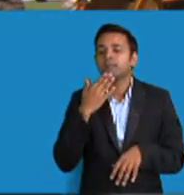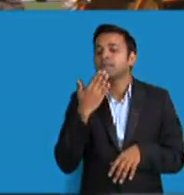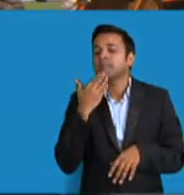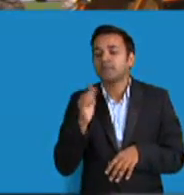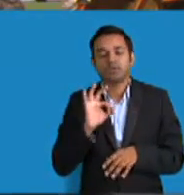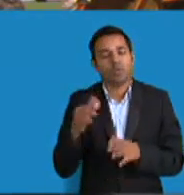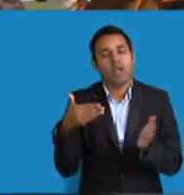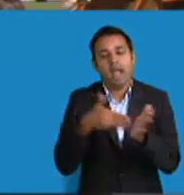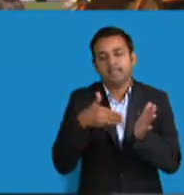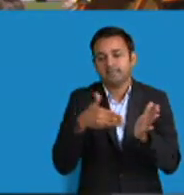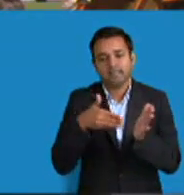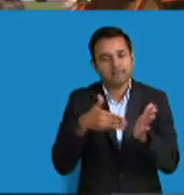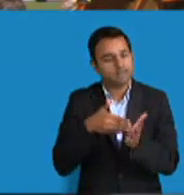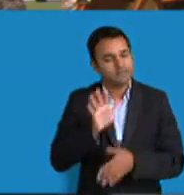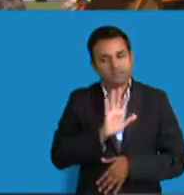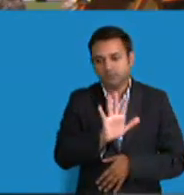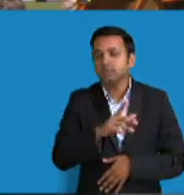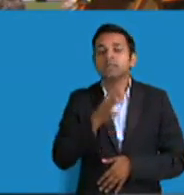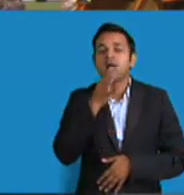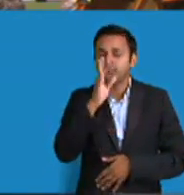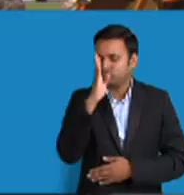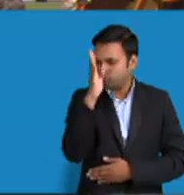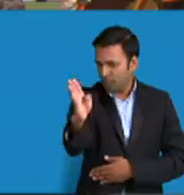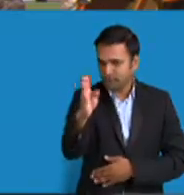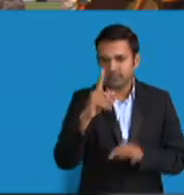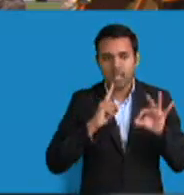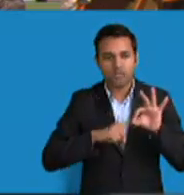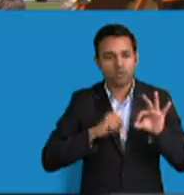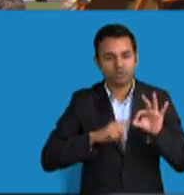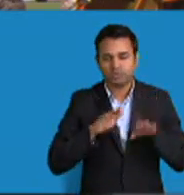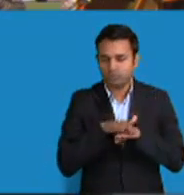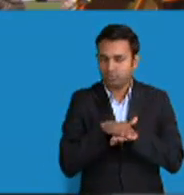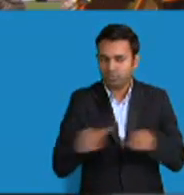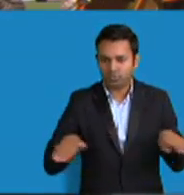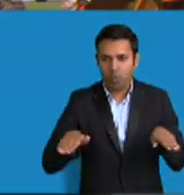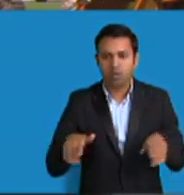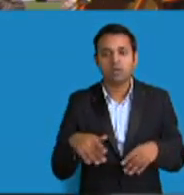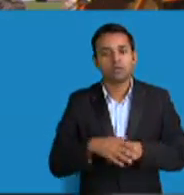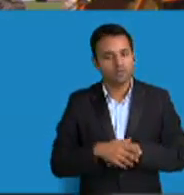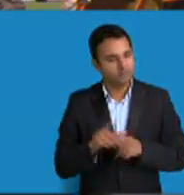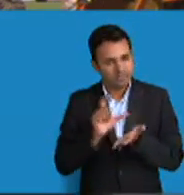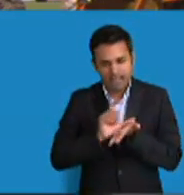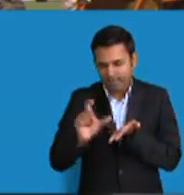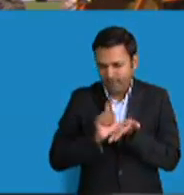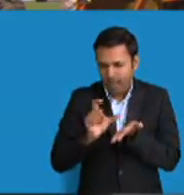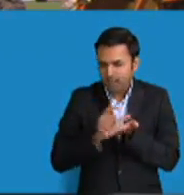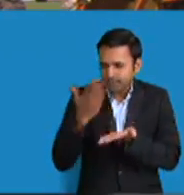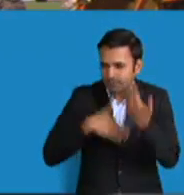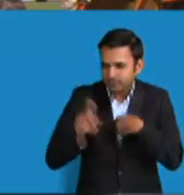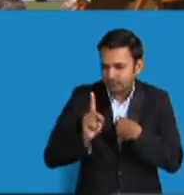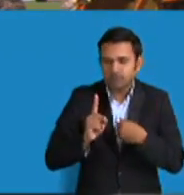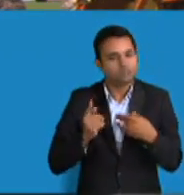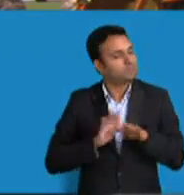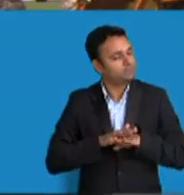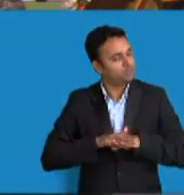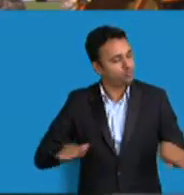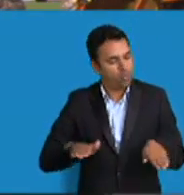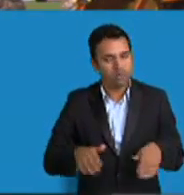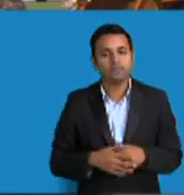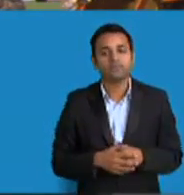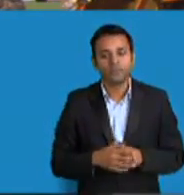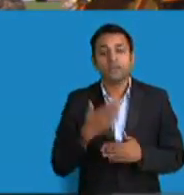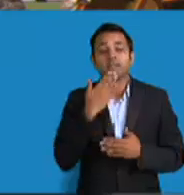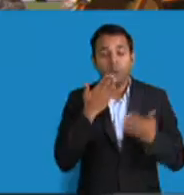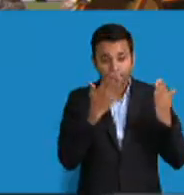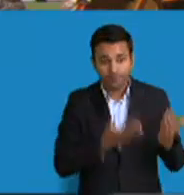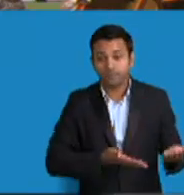question or clarification of the minister's statement. Thank you, and I give the floor to the honourable leader